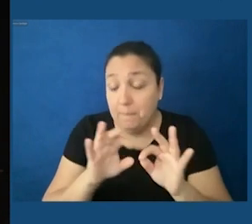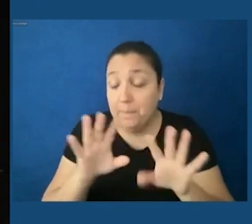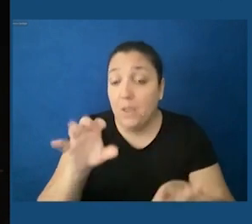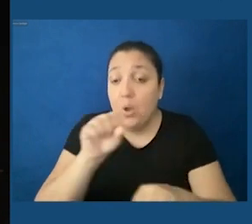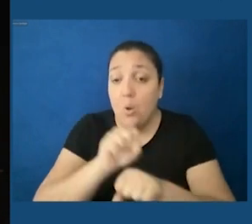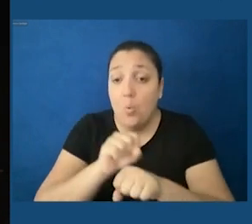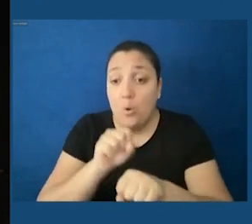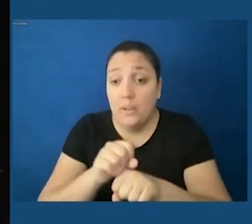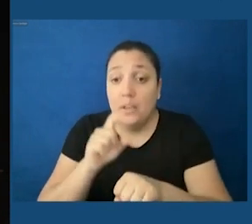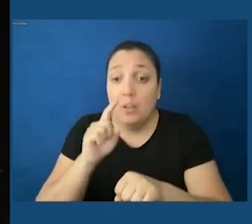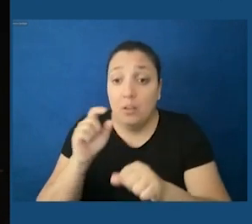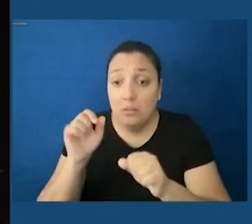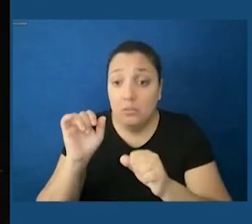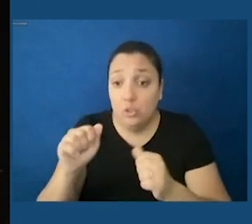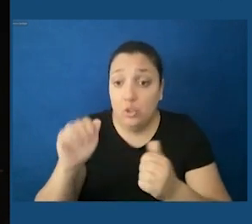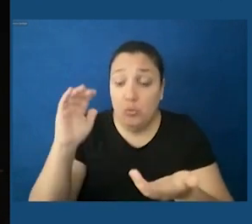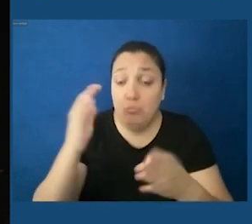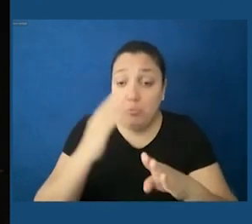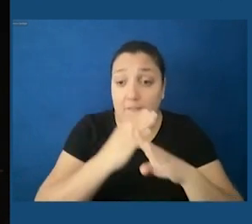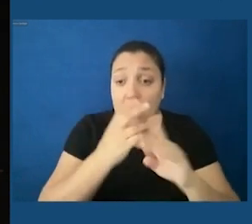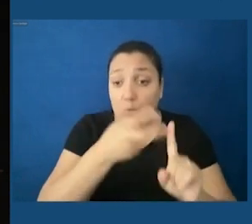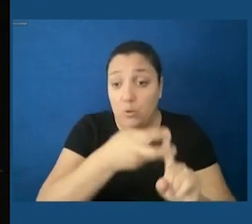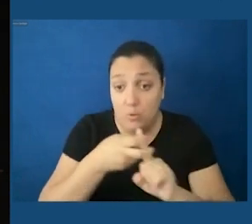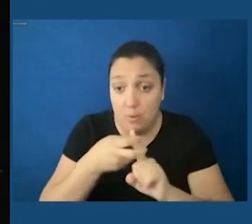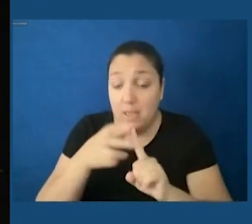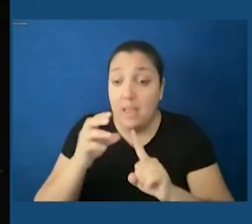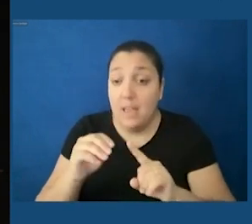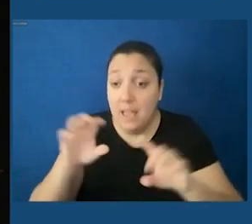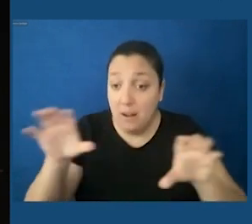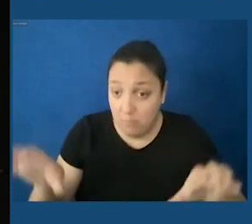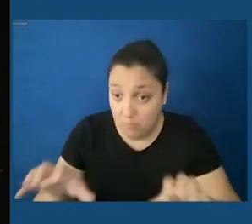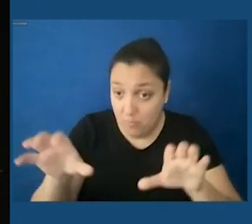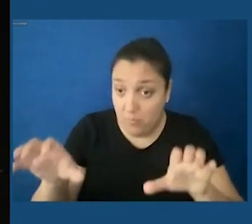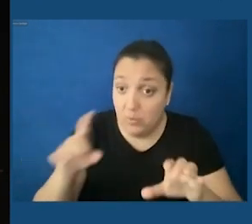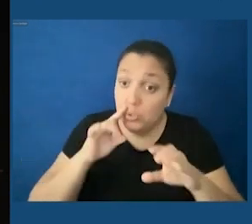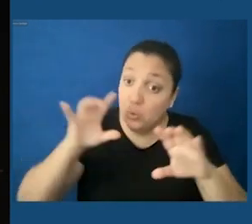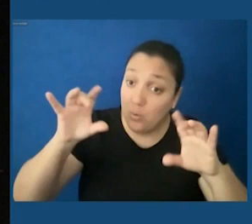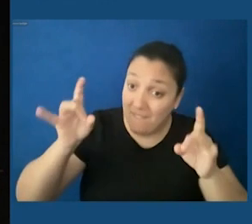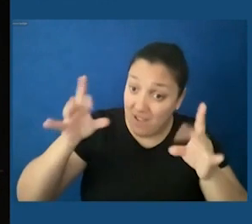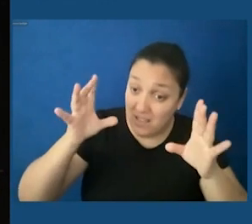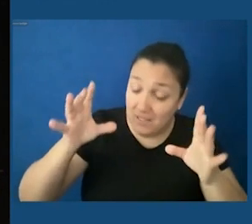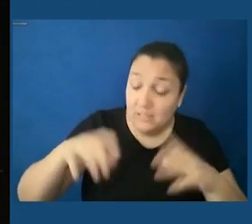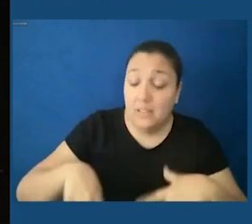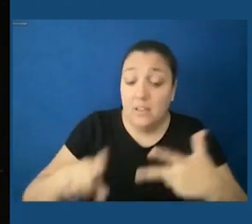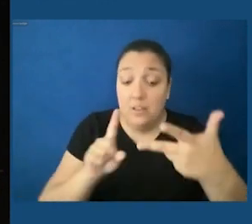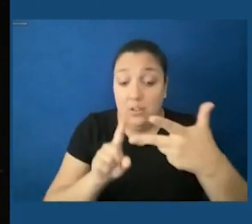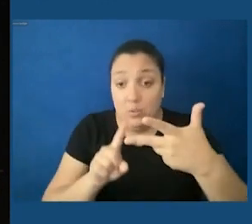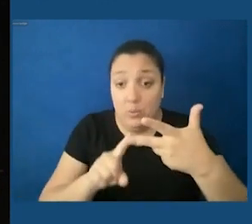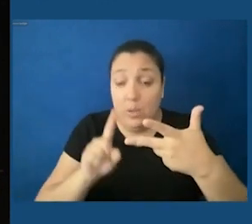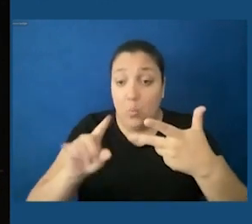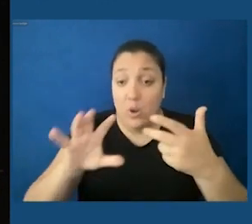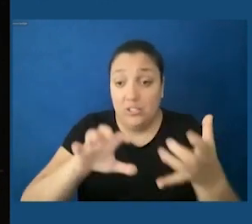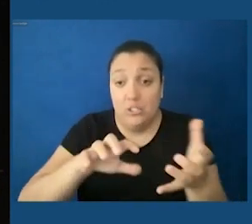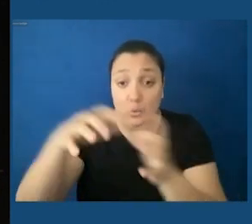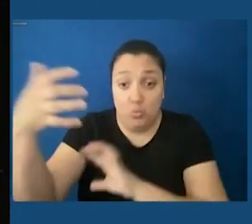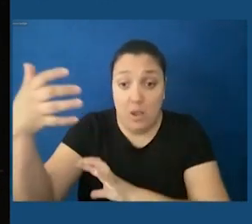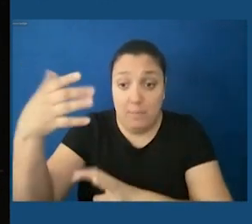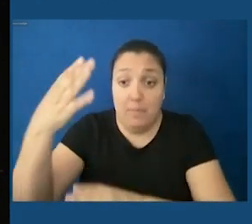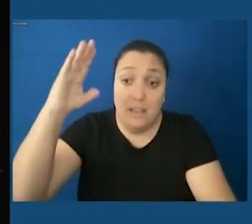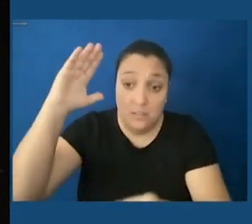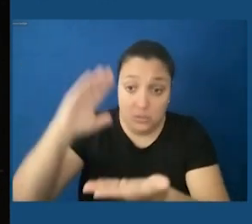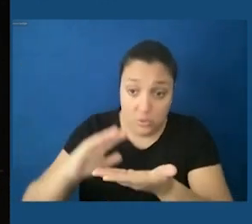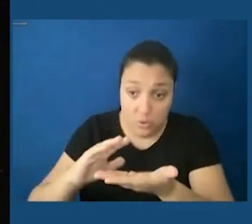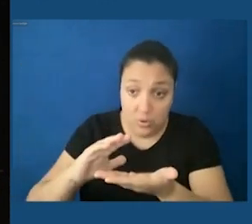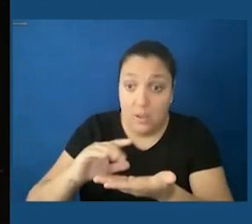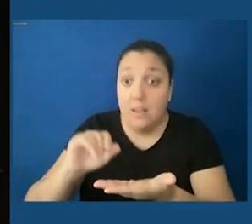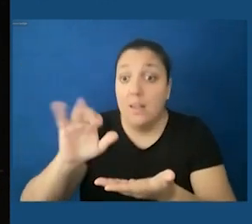terrorism recruitment and mobilization to violence. Three, we want to disrupt and deter